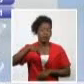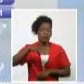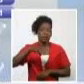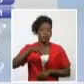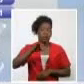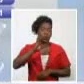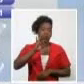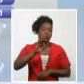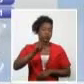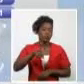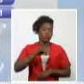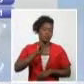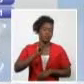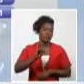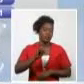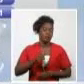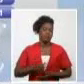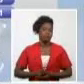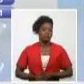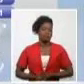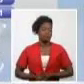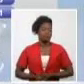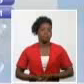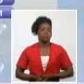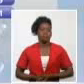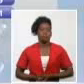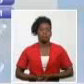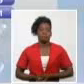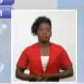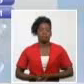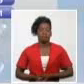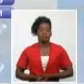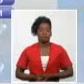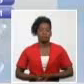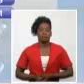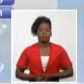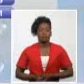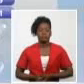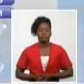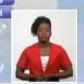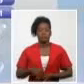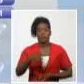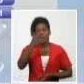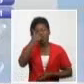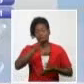Holguín 9, Pinar del Río 8.6, Artemisa